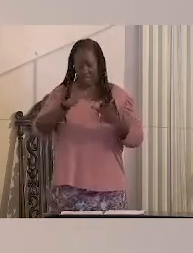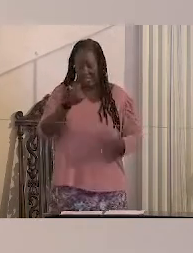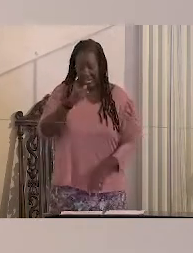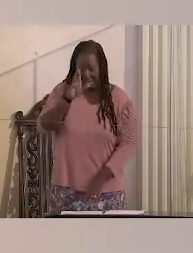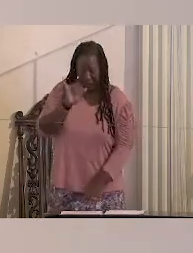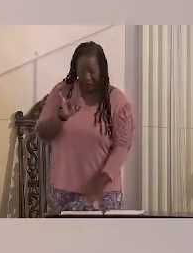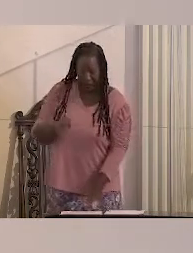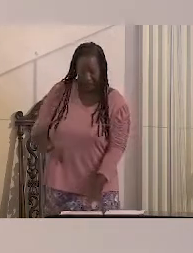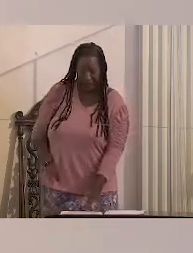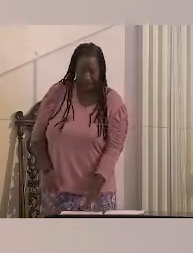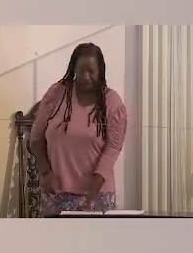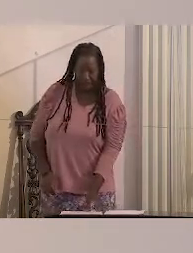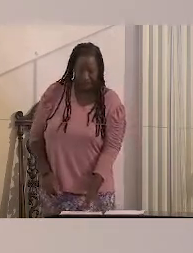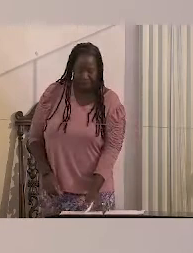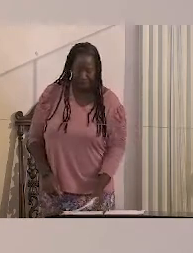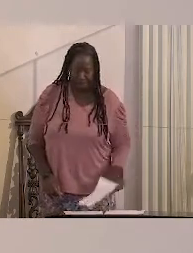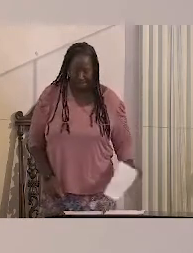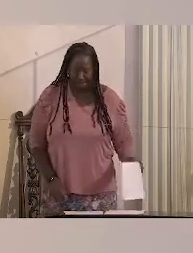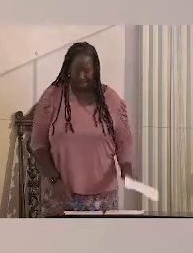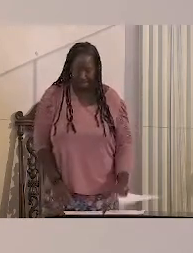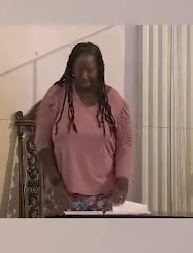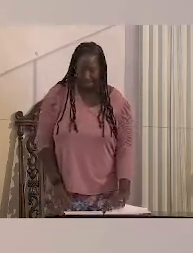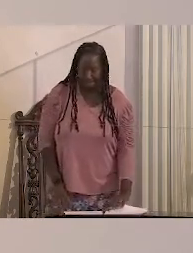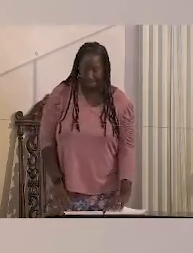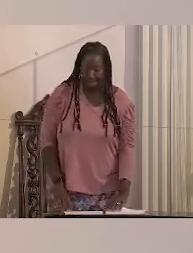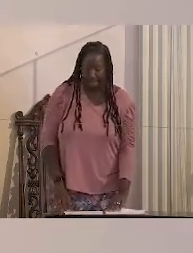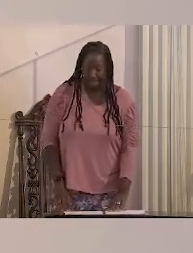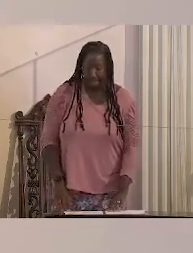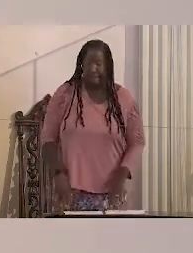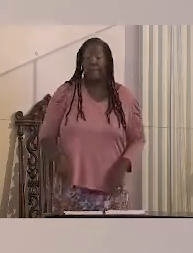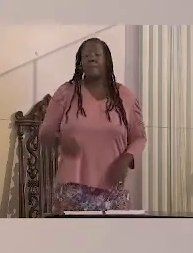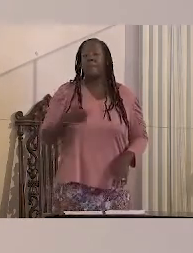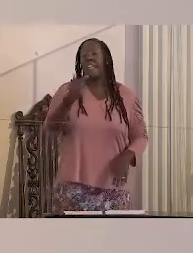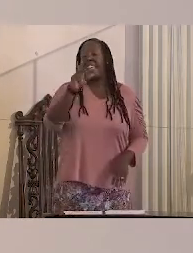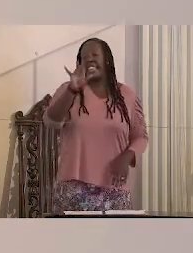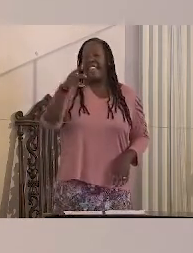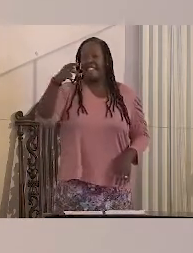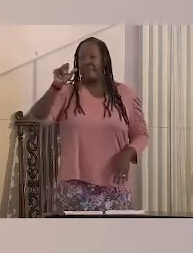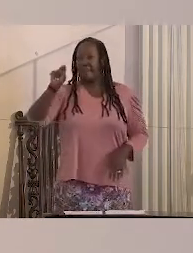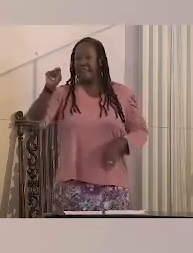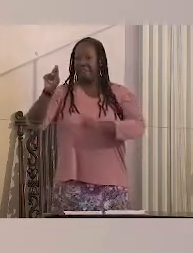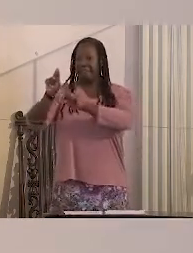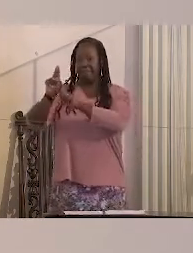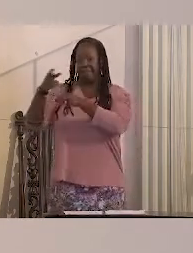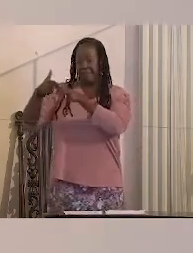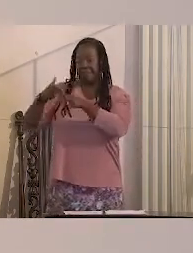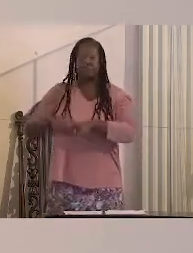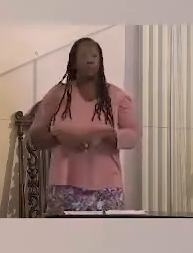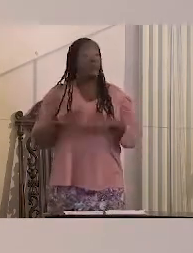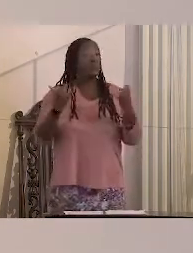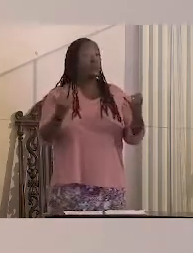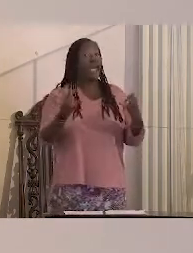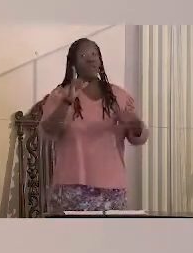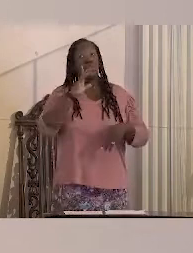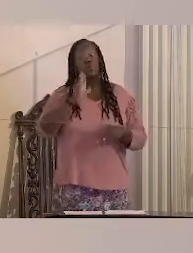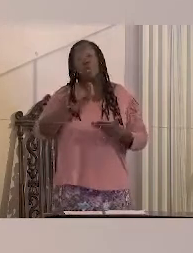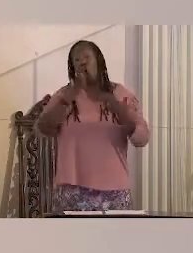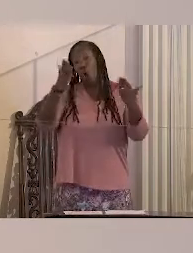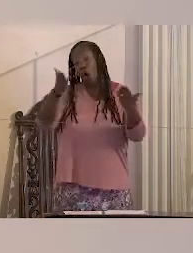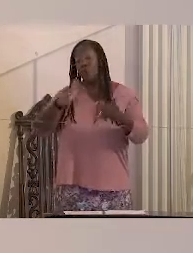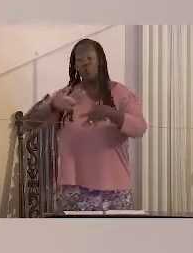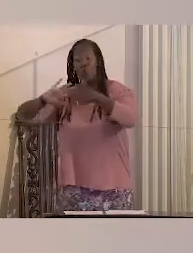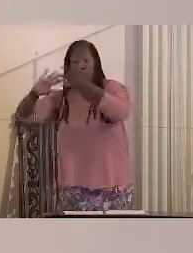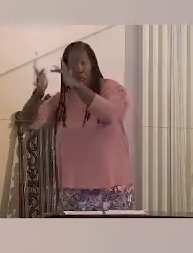For today's offering, you can donate online through the All Souls website or through the link in the